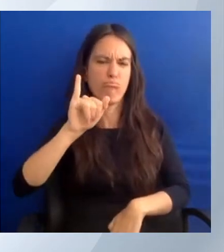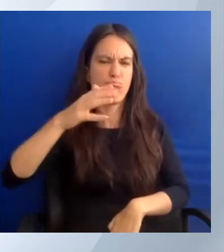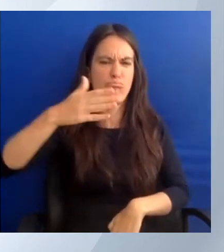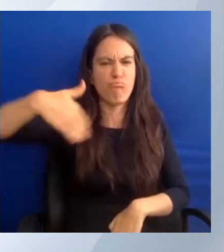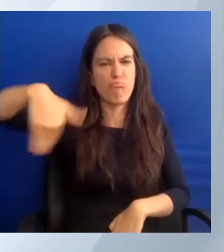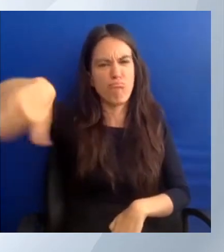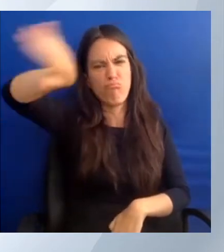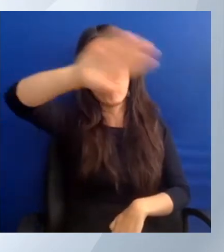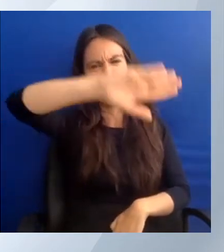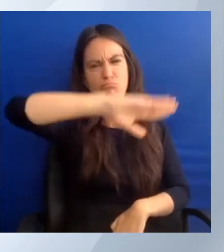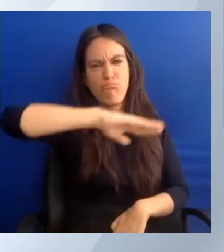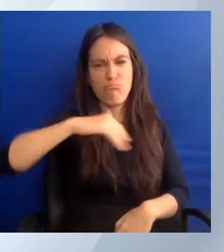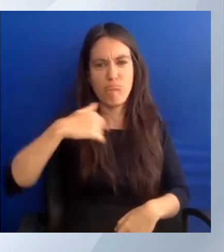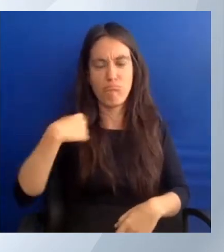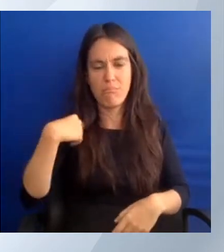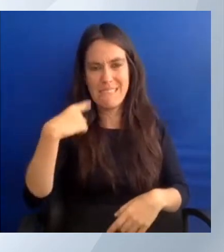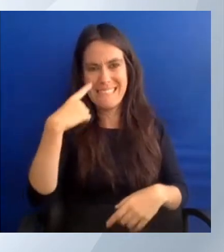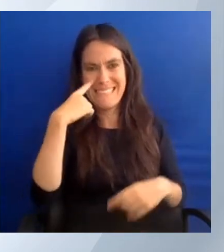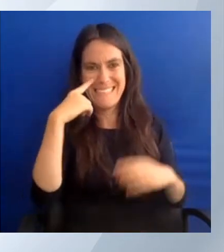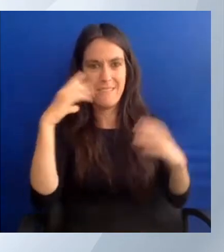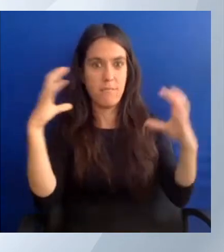components.